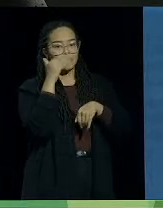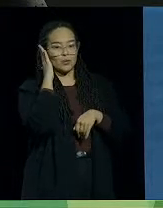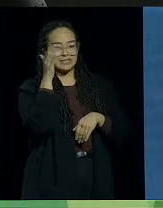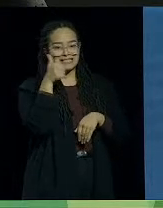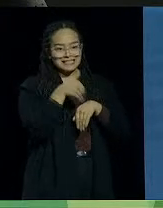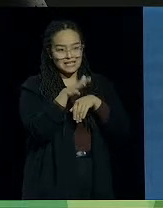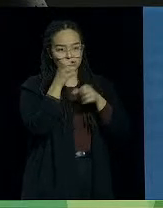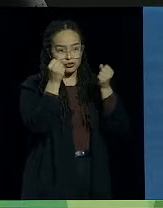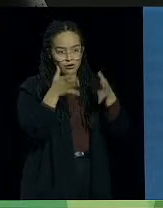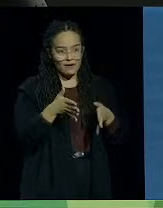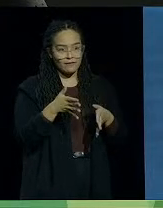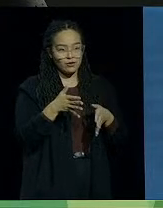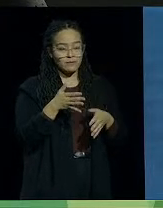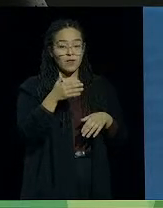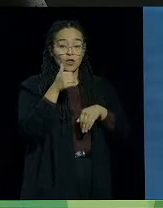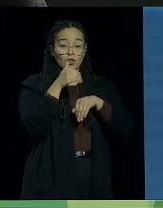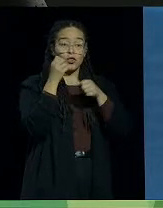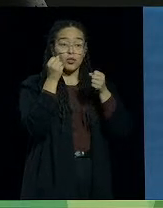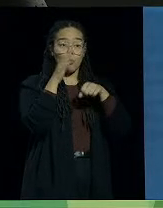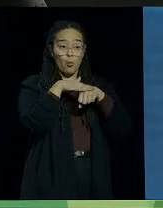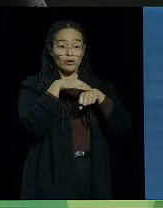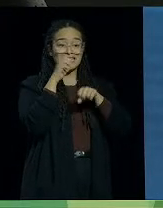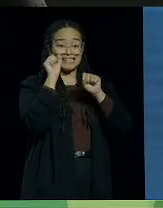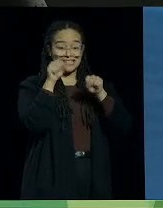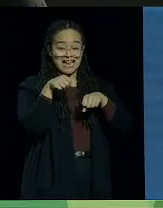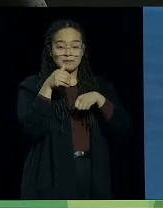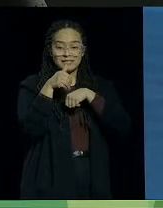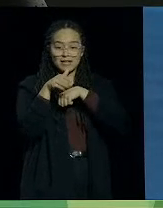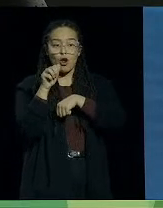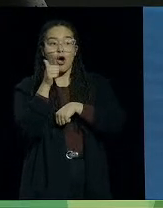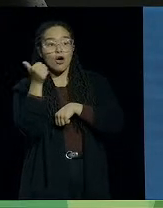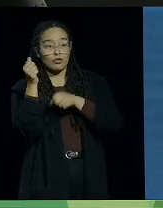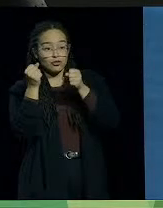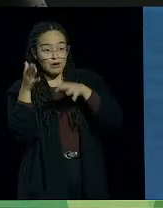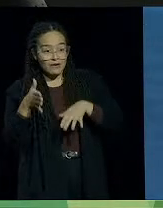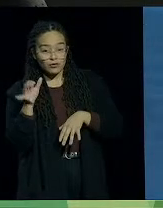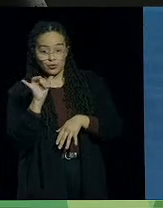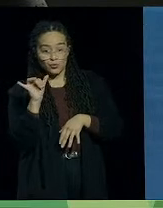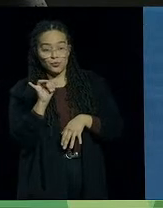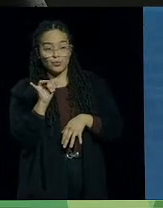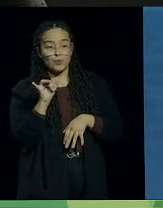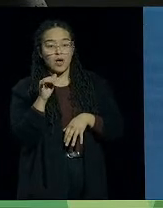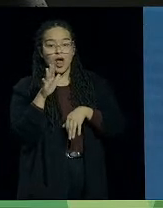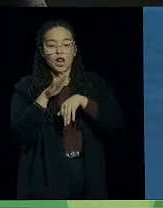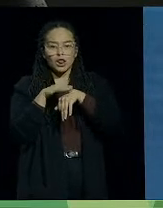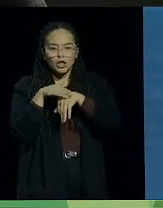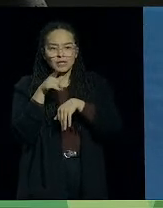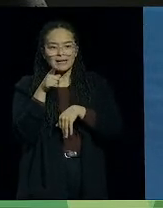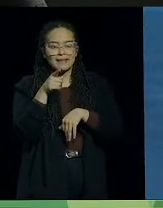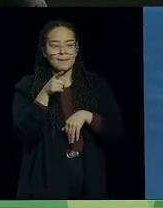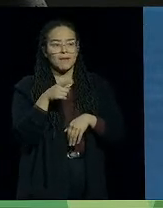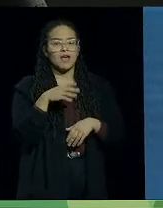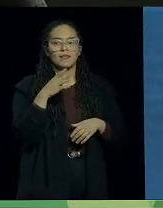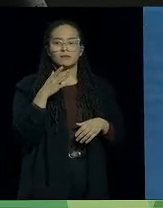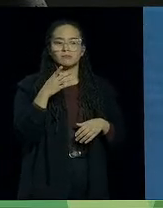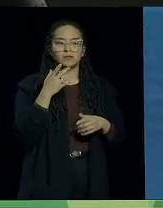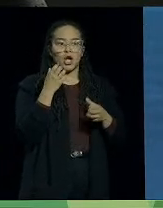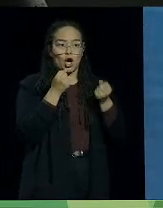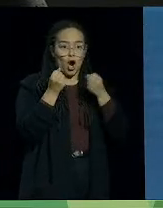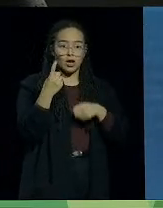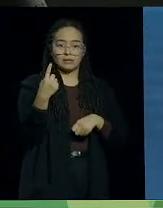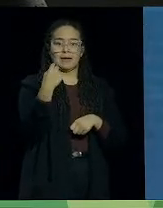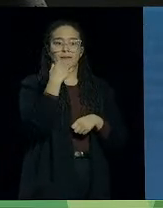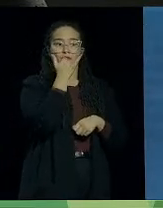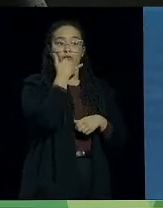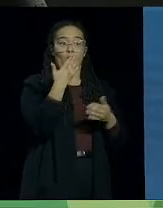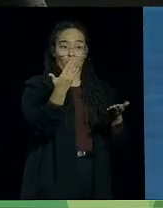driver. This warning can also be sent to other drivers on the road, alerting them that an approaching vehicle is